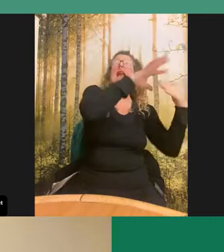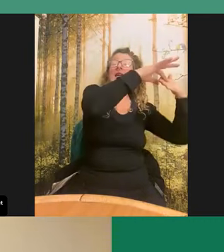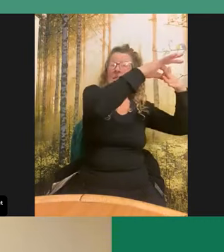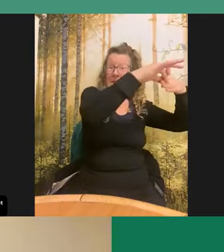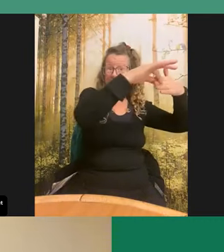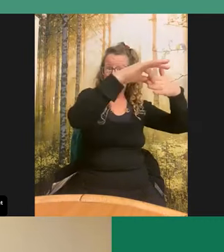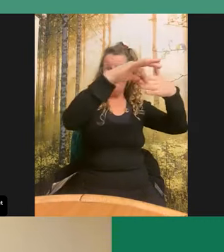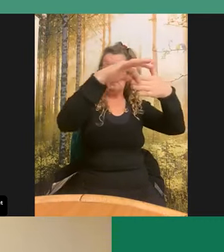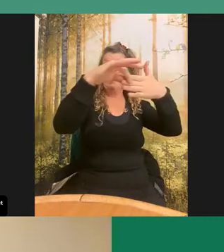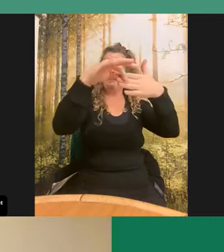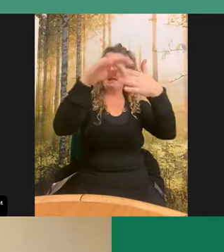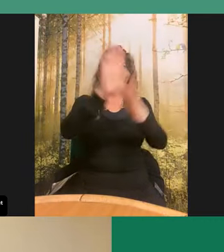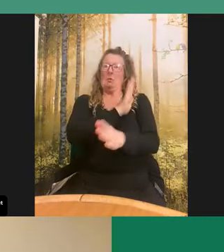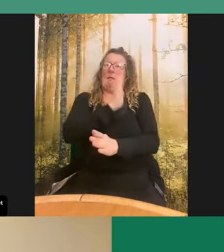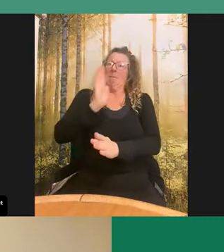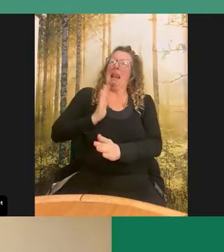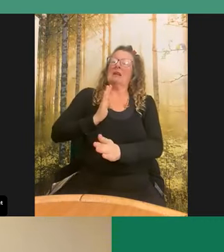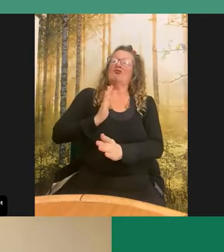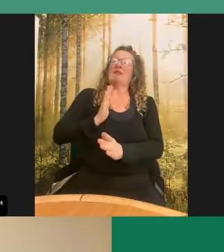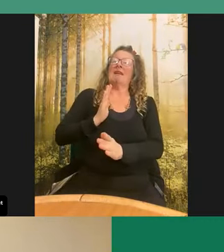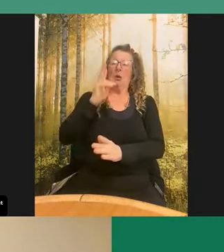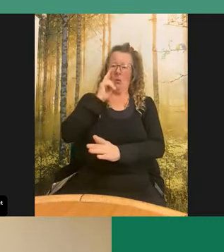exported there and for the purpose of war.